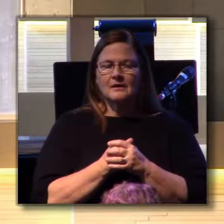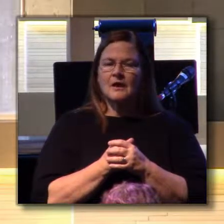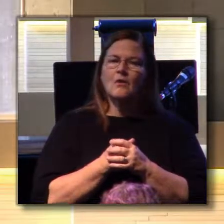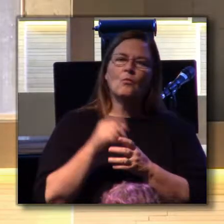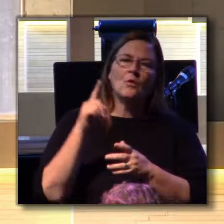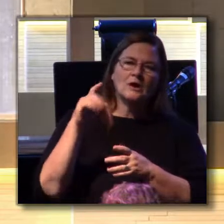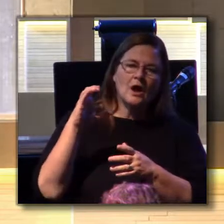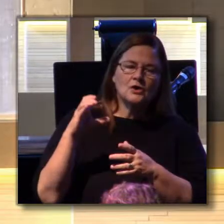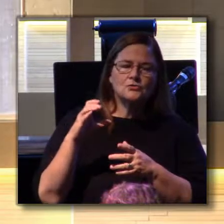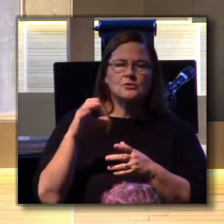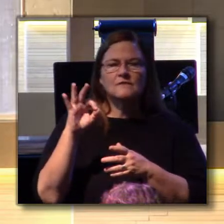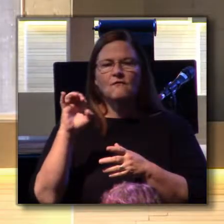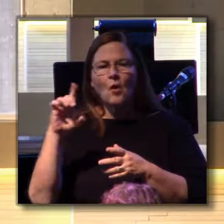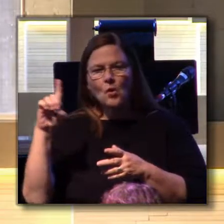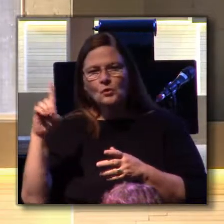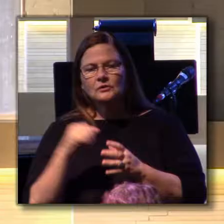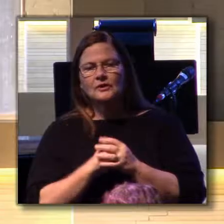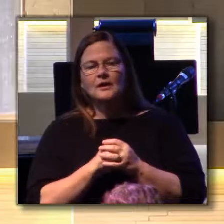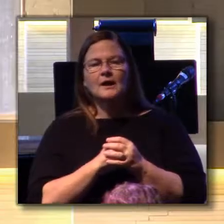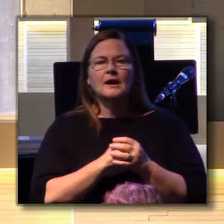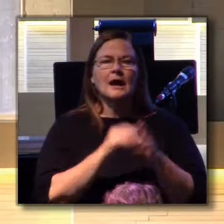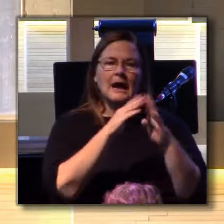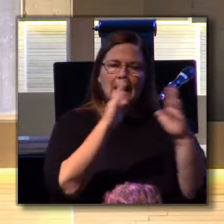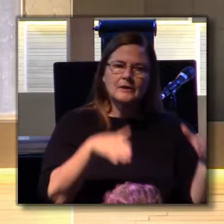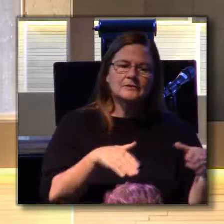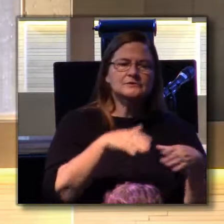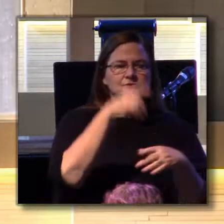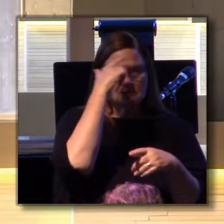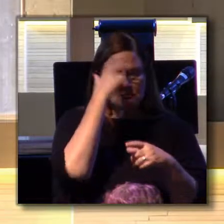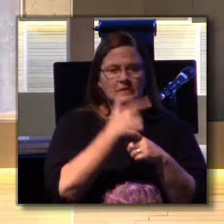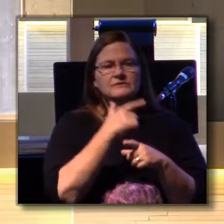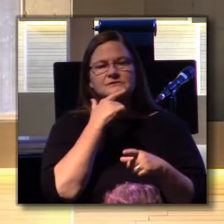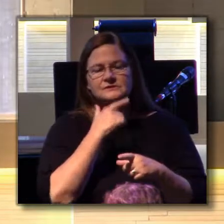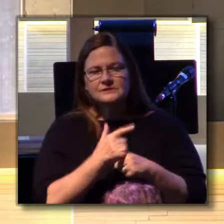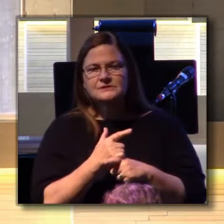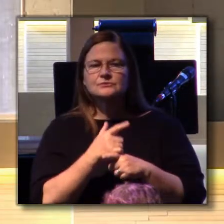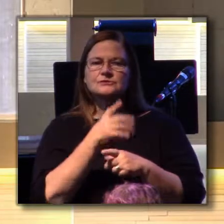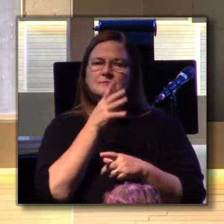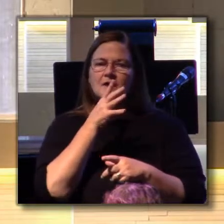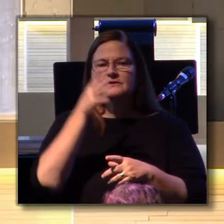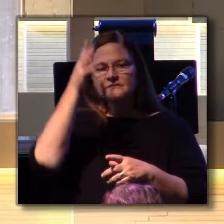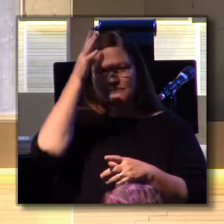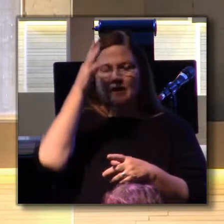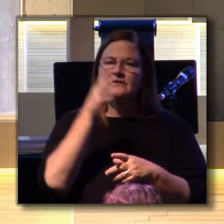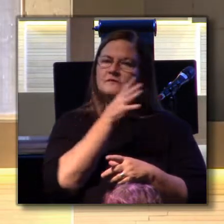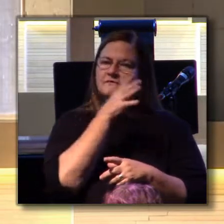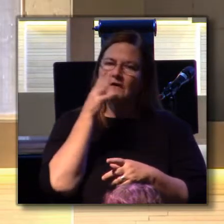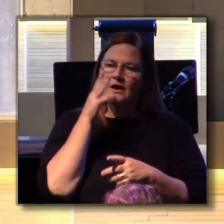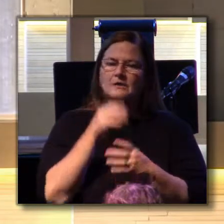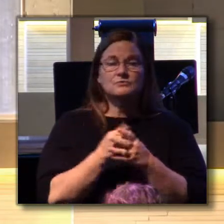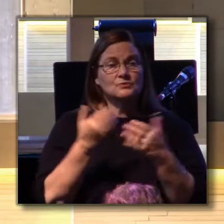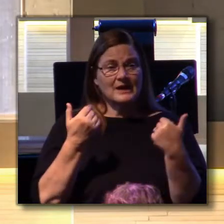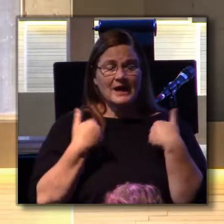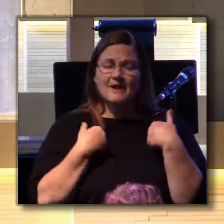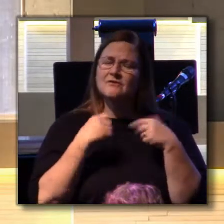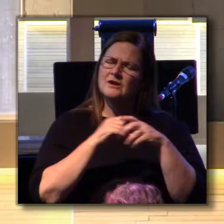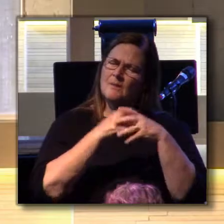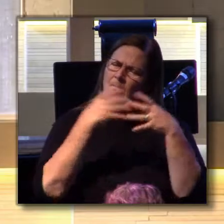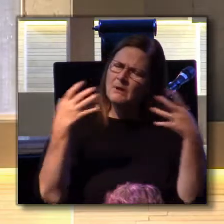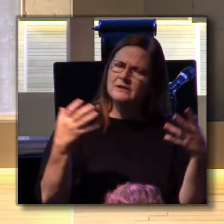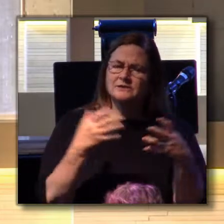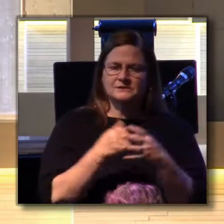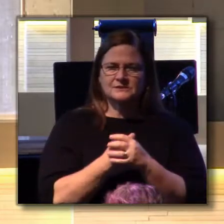brothers and sisters and mothers and children and farms. We have all of that in abundance supernaturally.